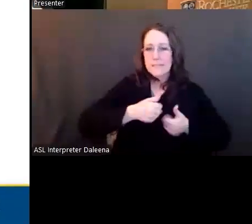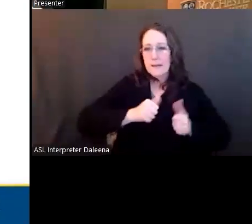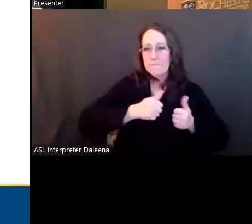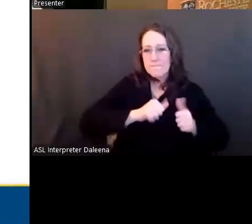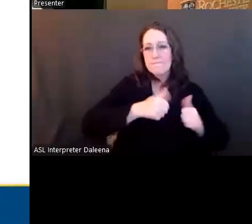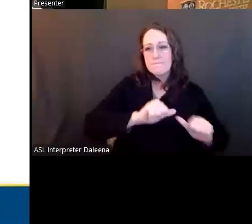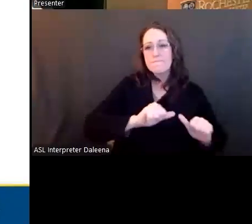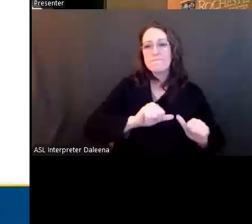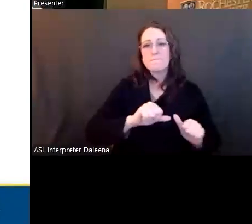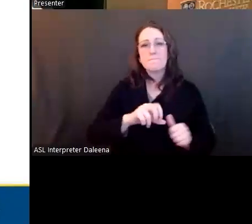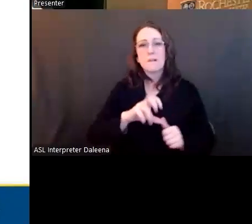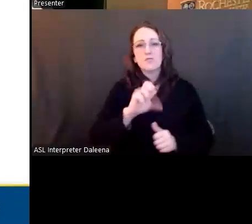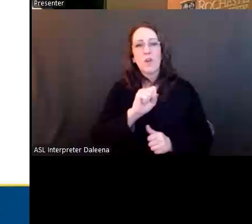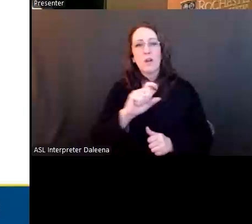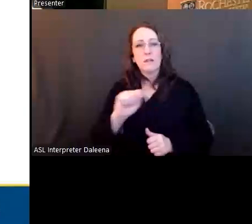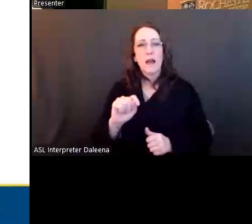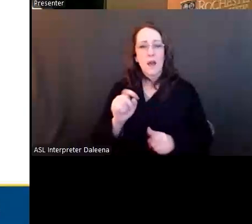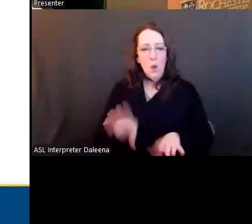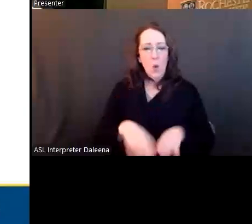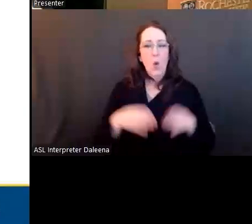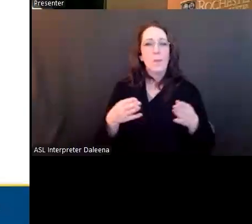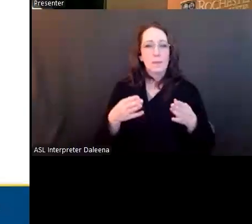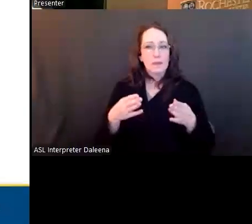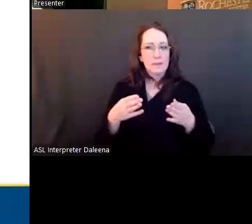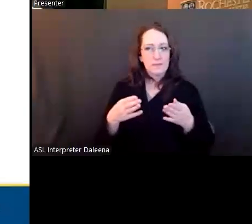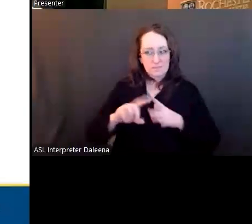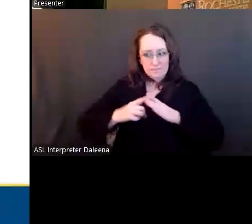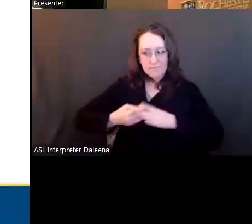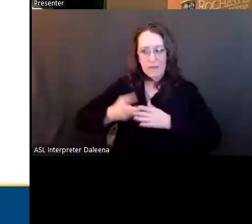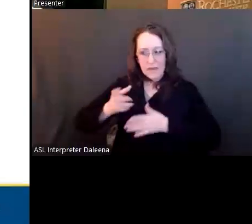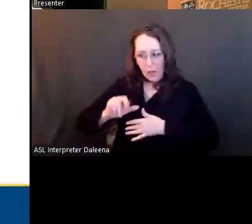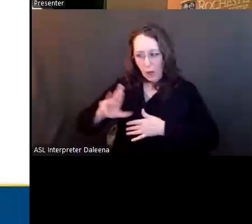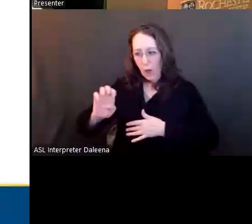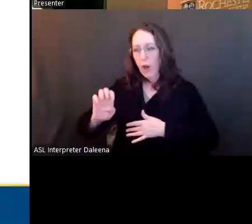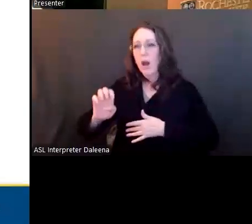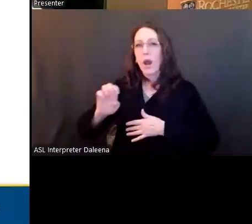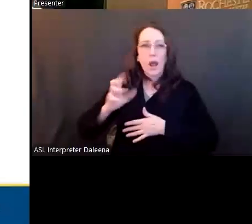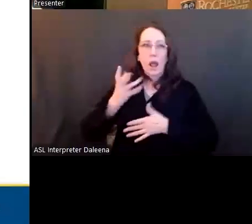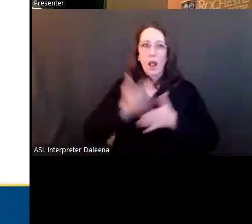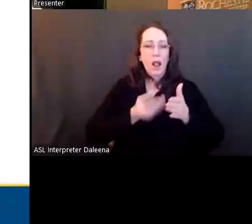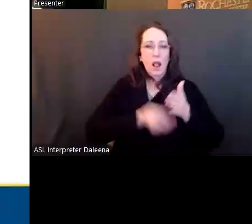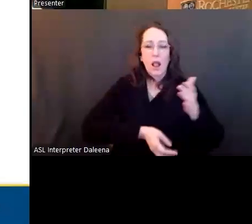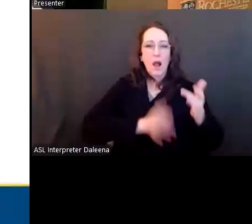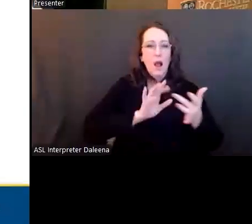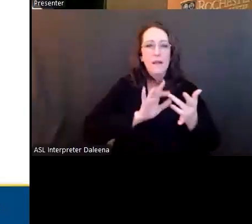Strong Ties. We open an episode of care, they somehow get lost to contact, and overall for their health and